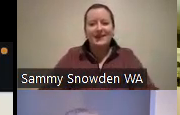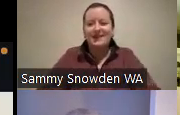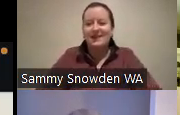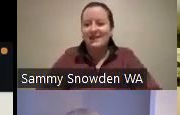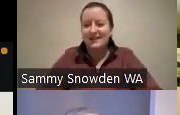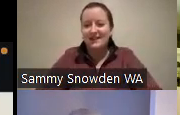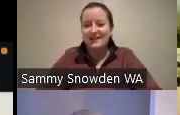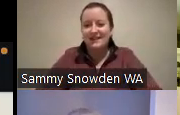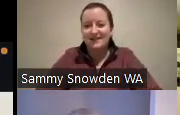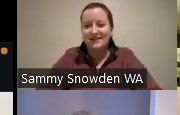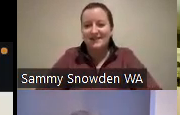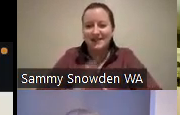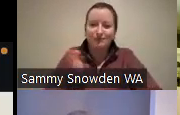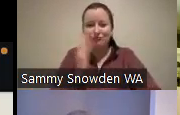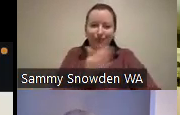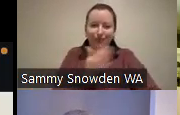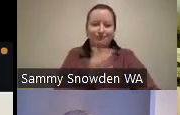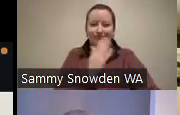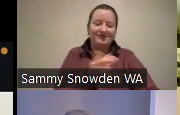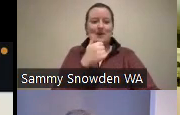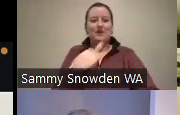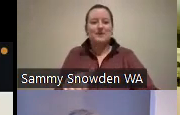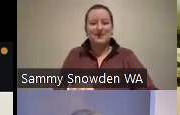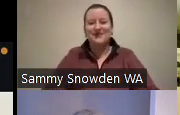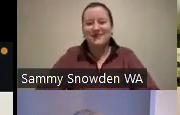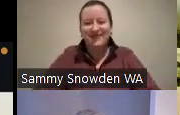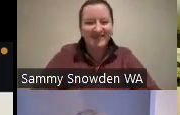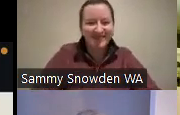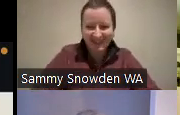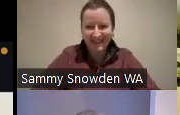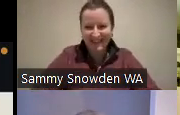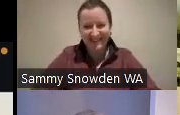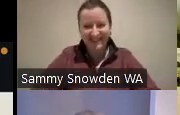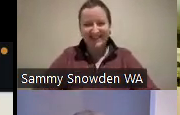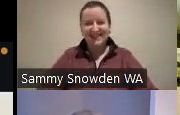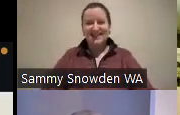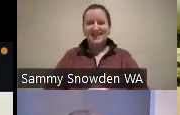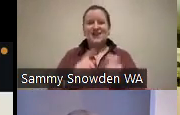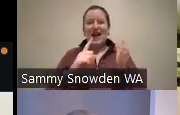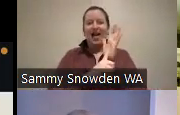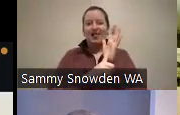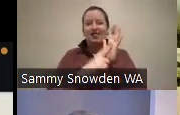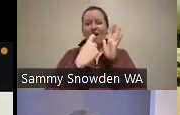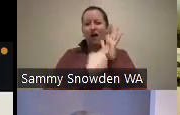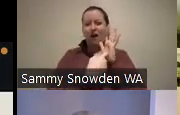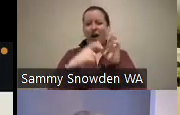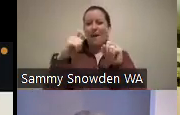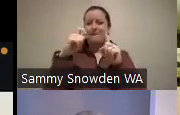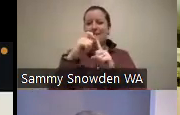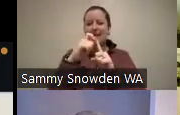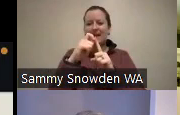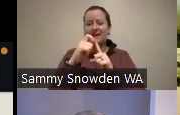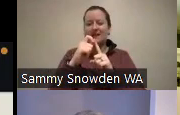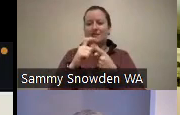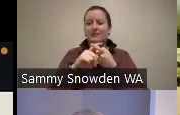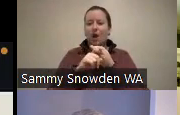Sorry, I'm all over the place today. There we go. So LRP stands for Loyalty Rewards Programme. So that's doTERRA's